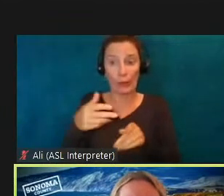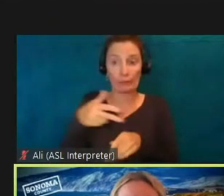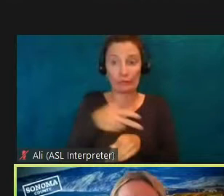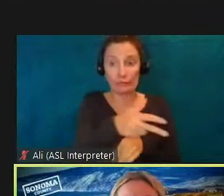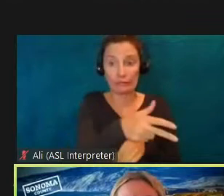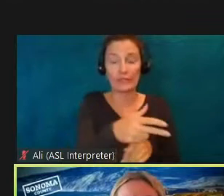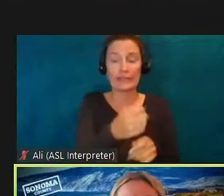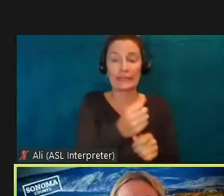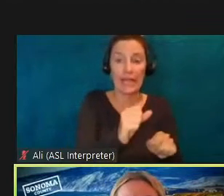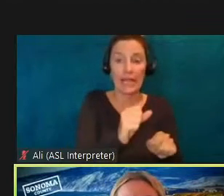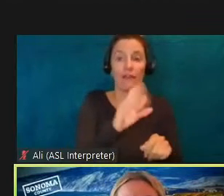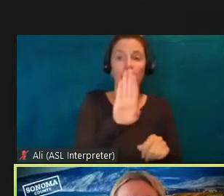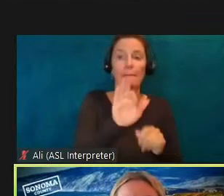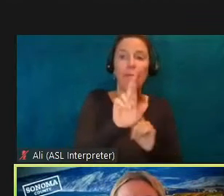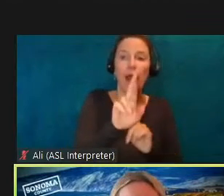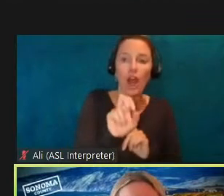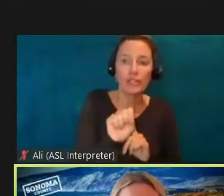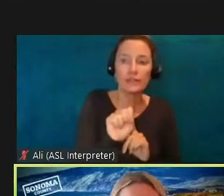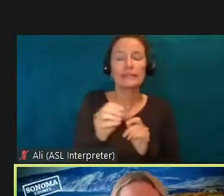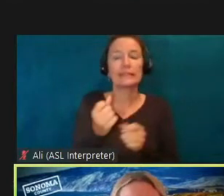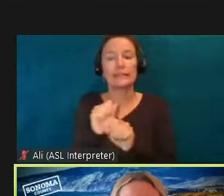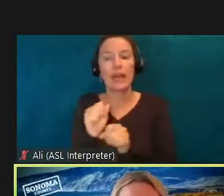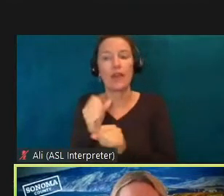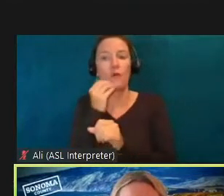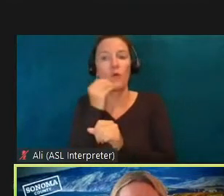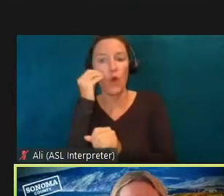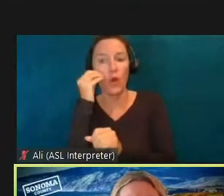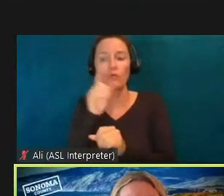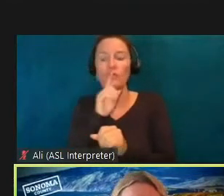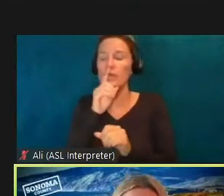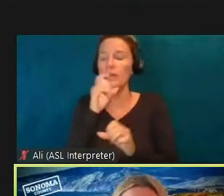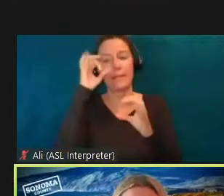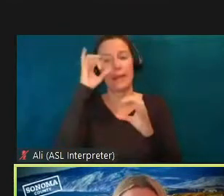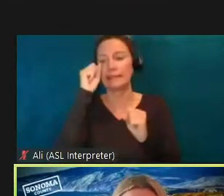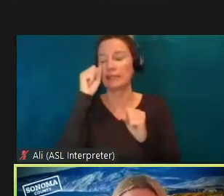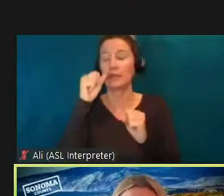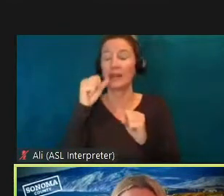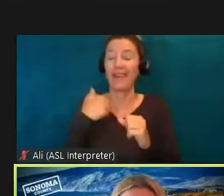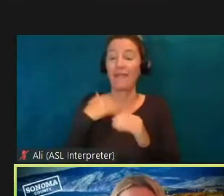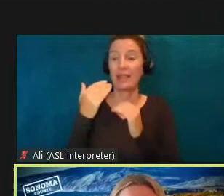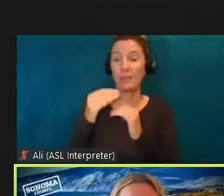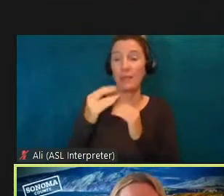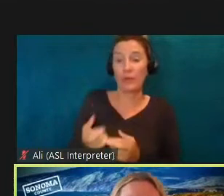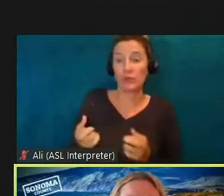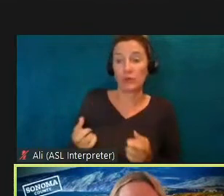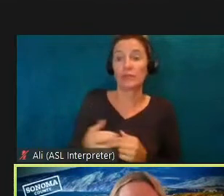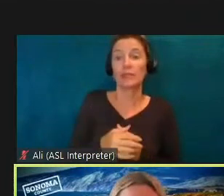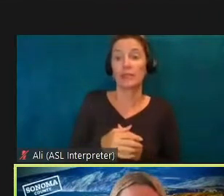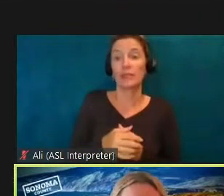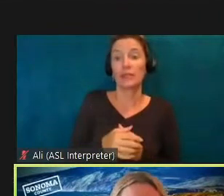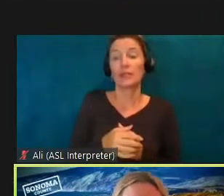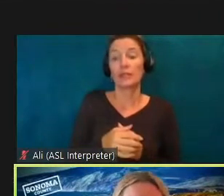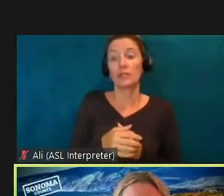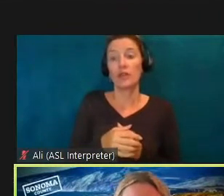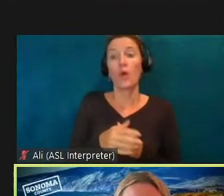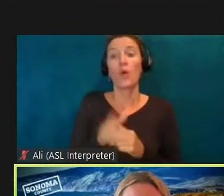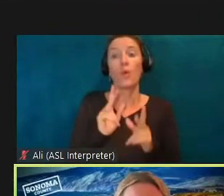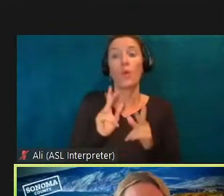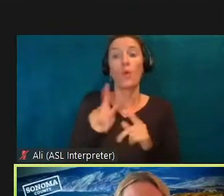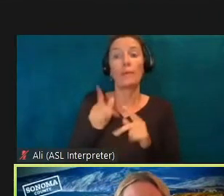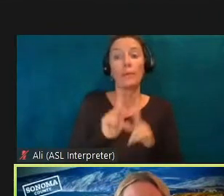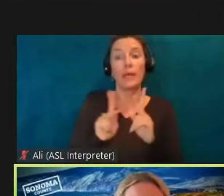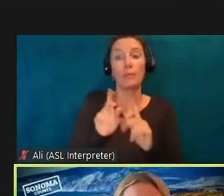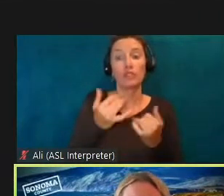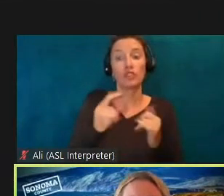really accomplished an amazing amount of work with very limited resources. And yet I also want to remind everyone that even as repopulation moves forward,